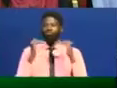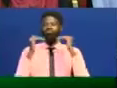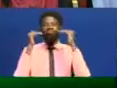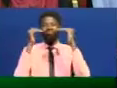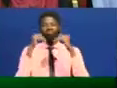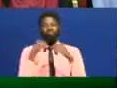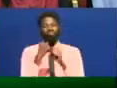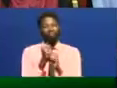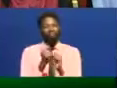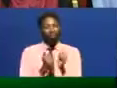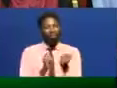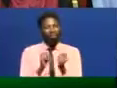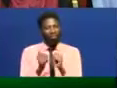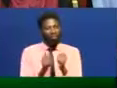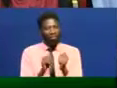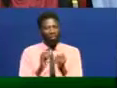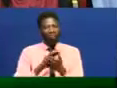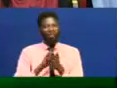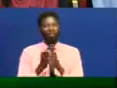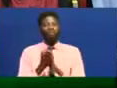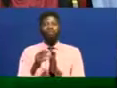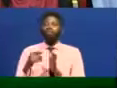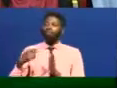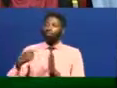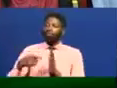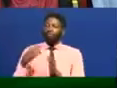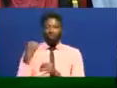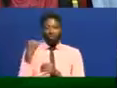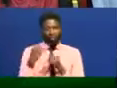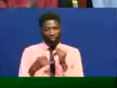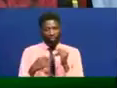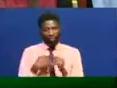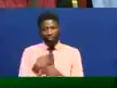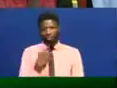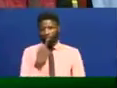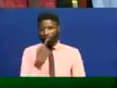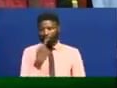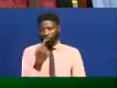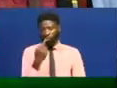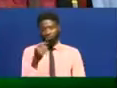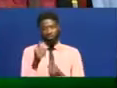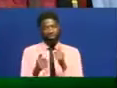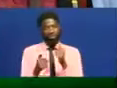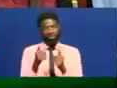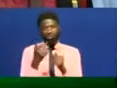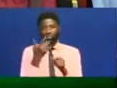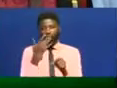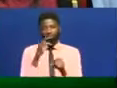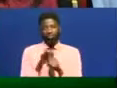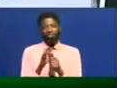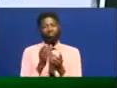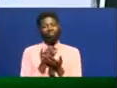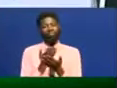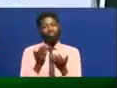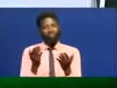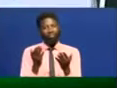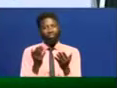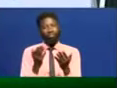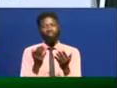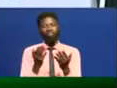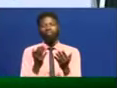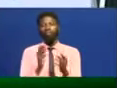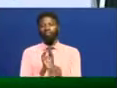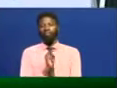creatives into an industry. Let me conclude by assuring you that in this mission